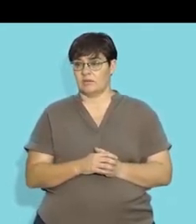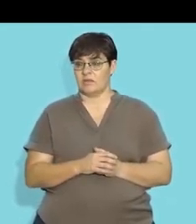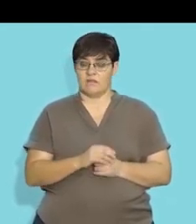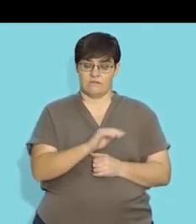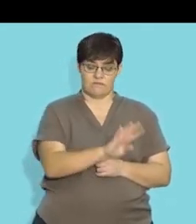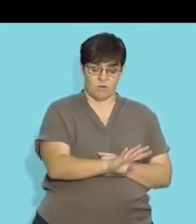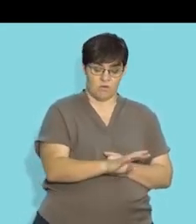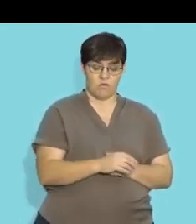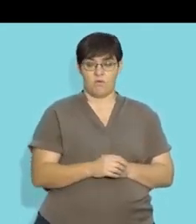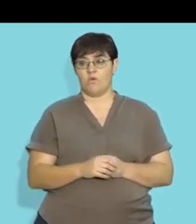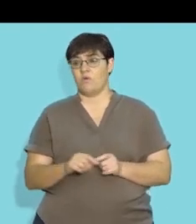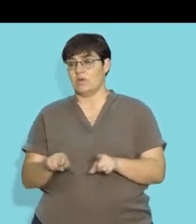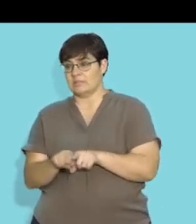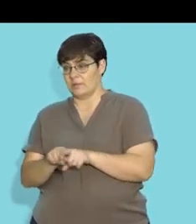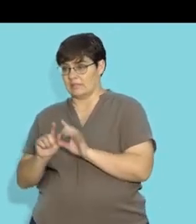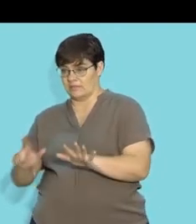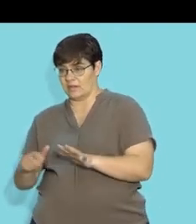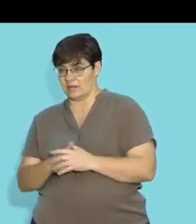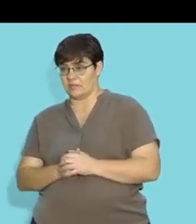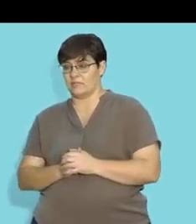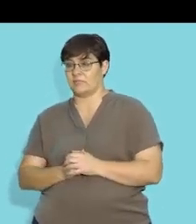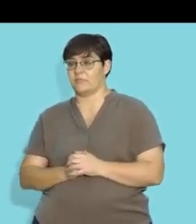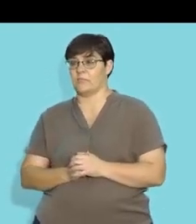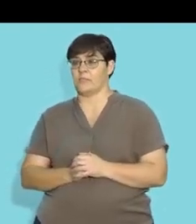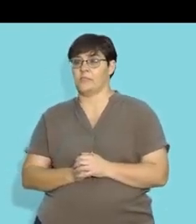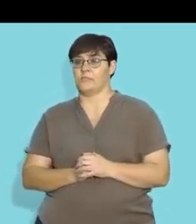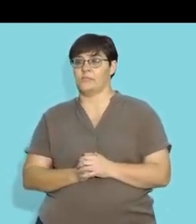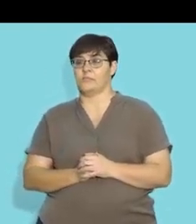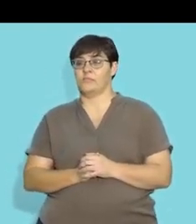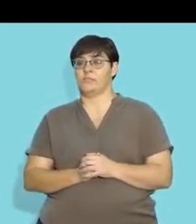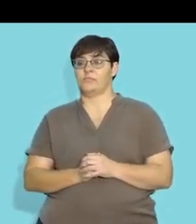7 also. So 4 equal goes with 7.